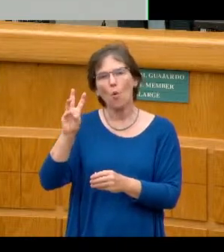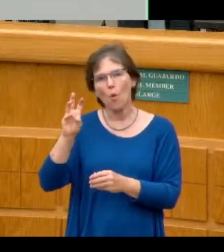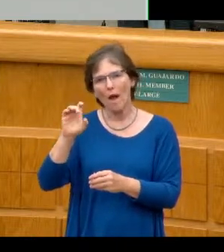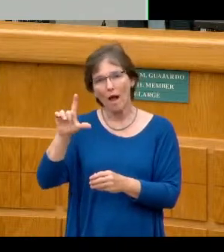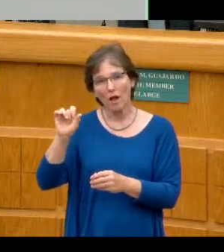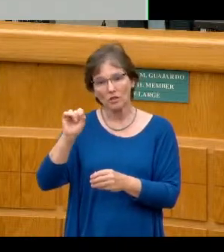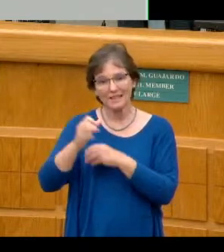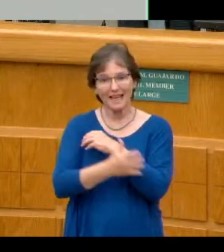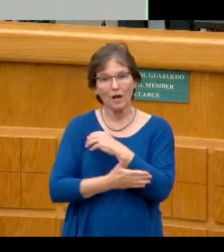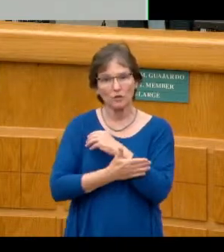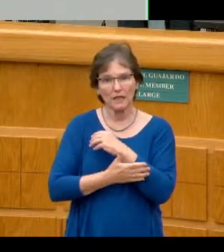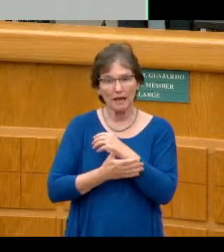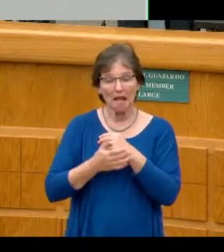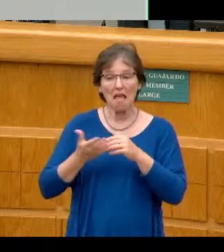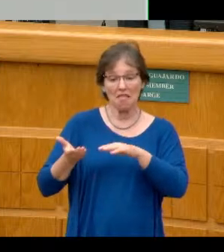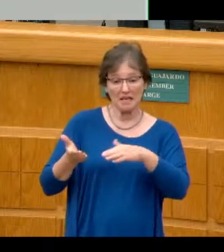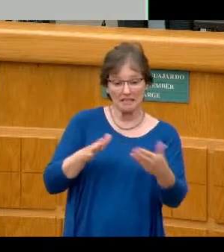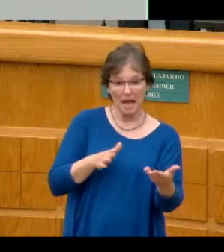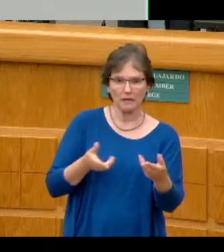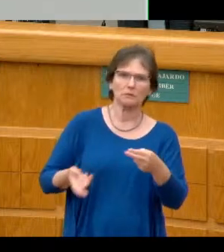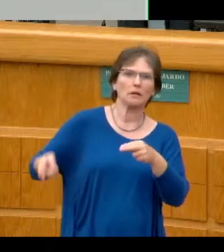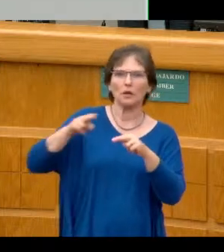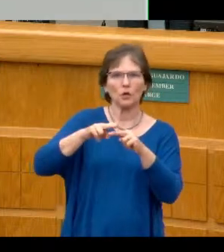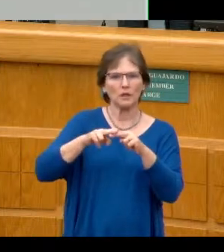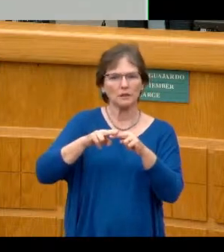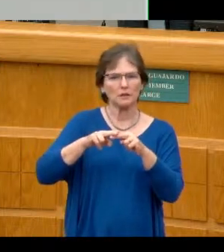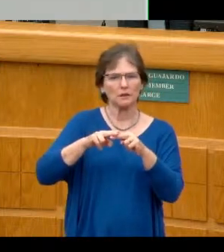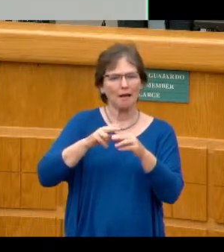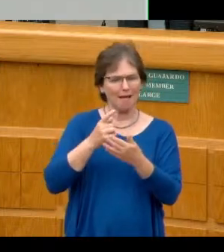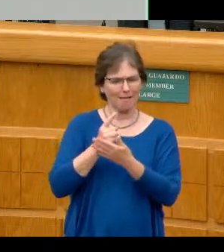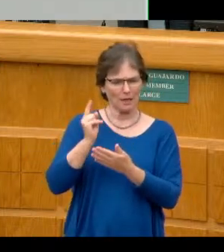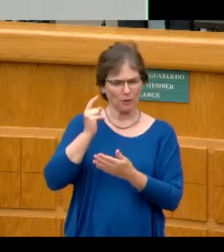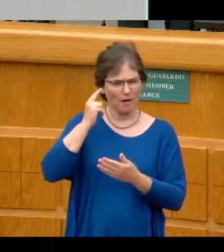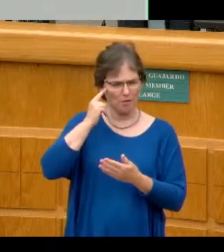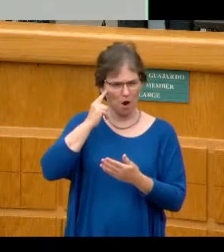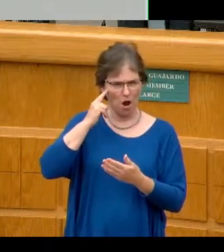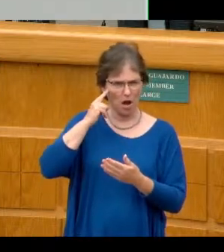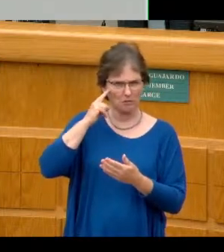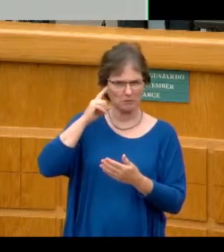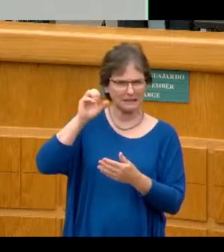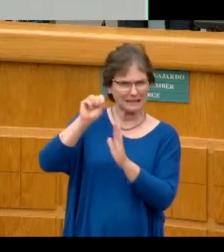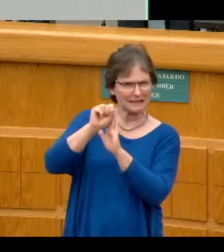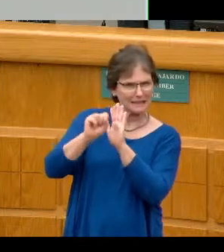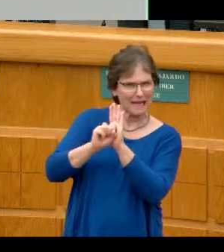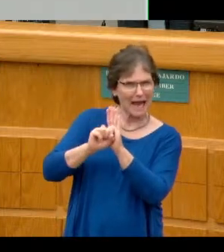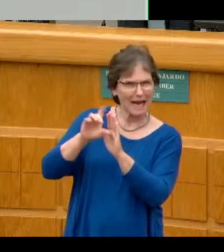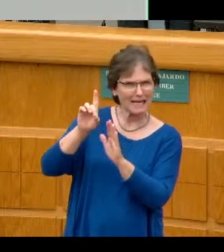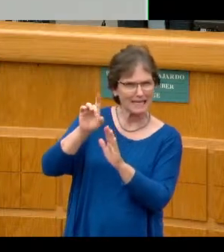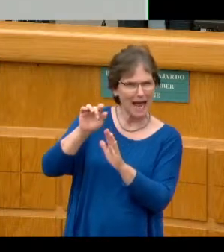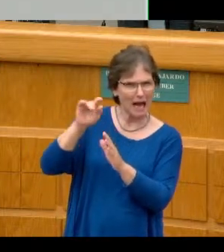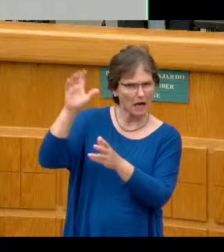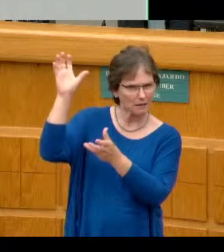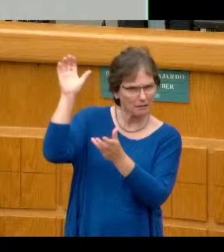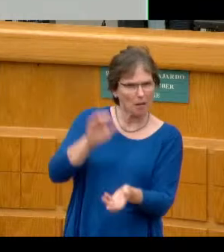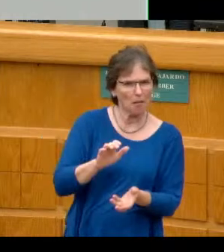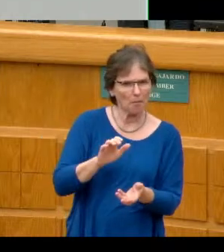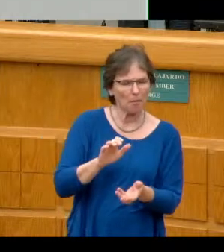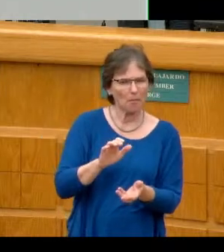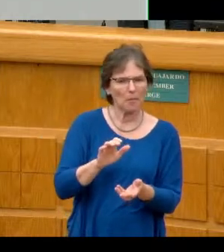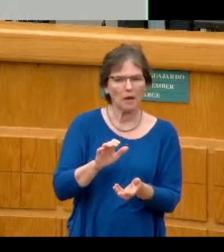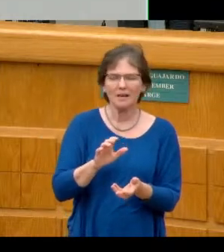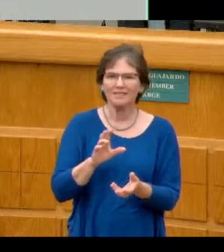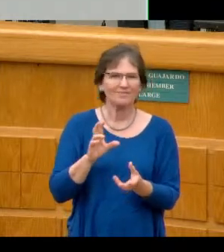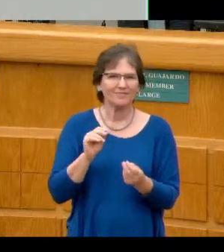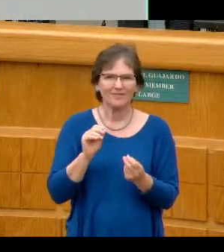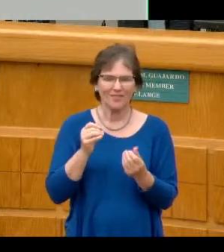now it's 721. We're headed for 1,000. And I hope we don't get there, but we're